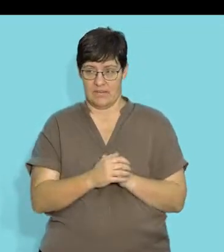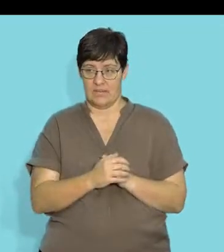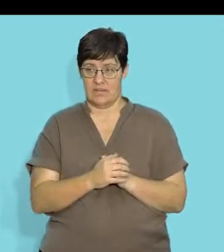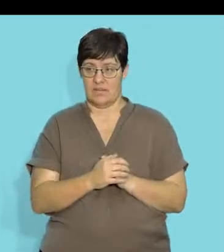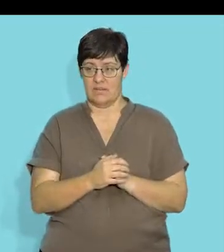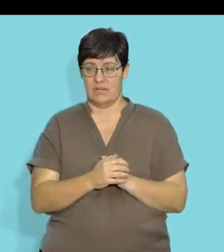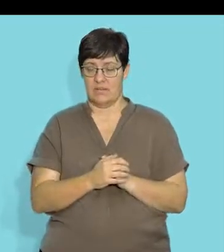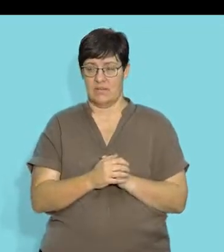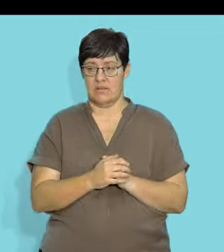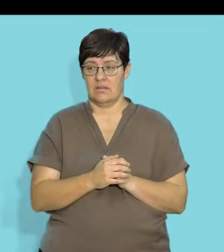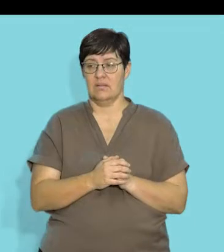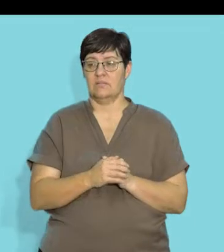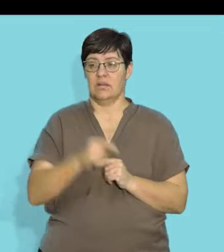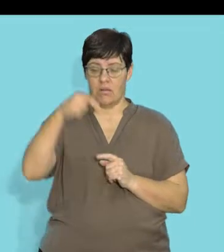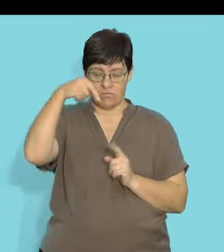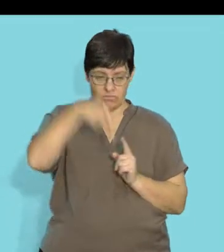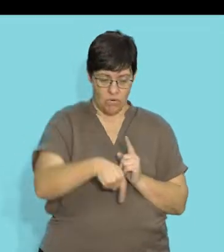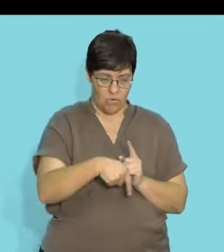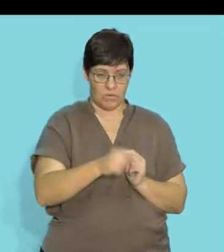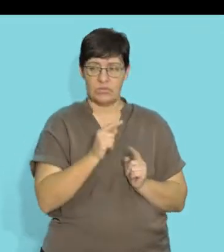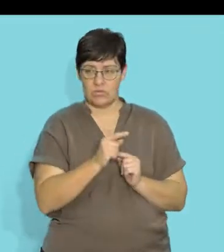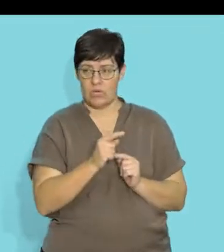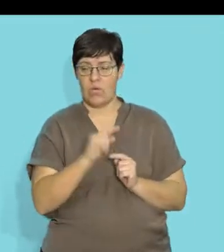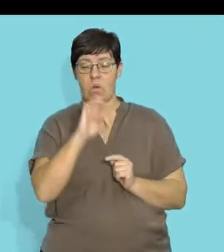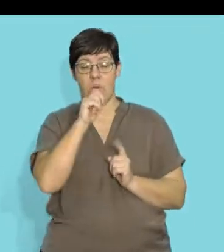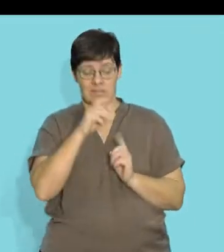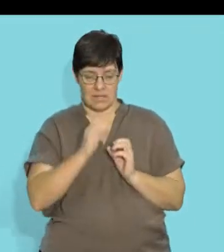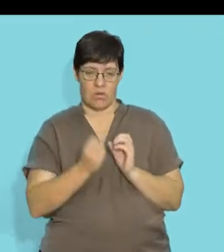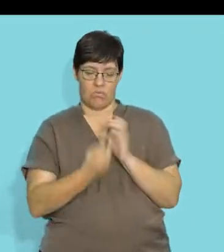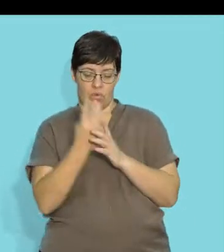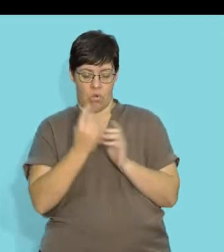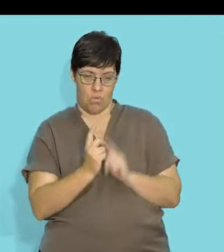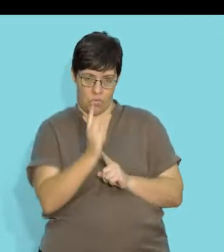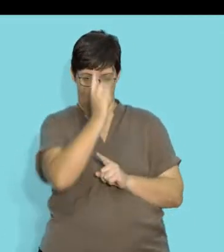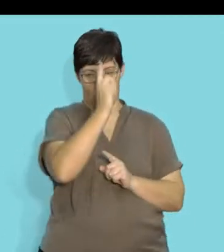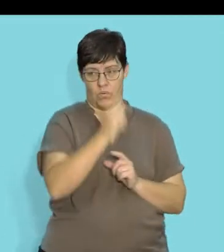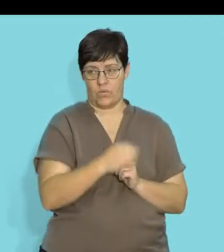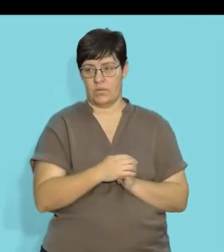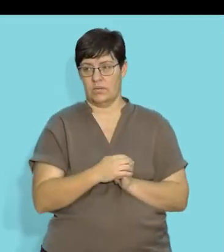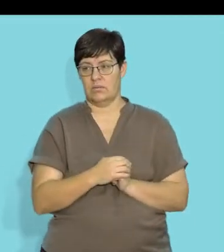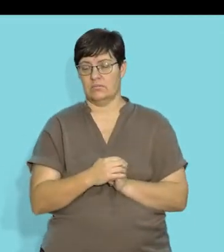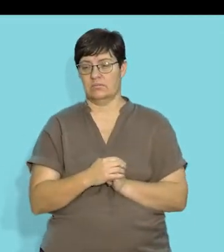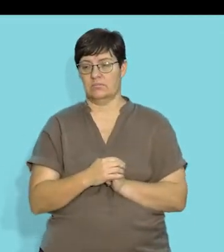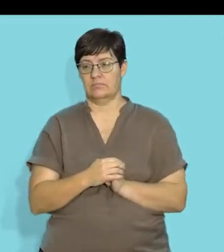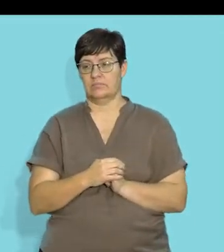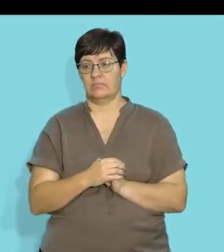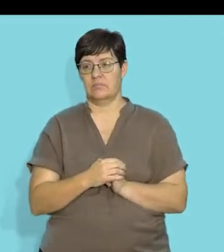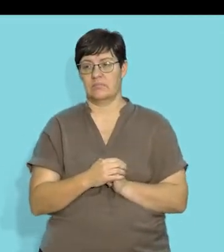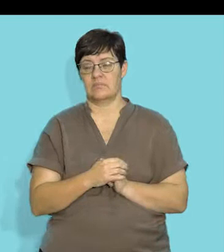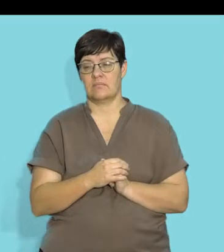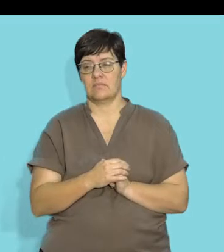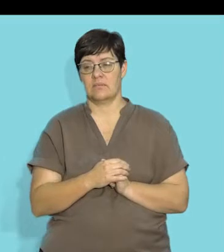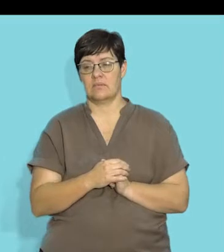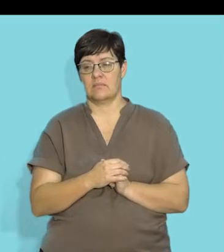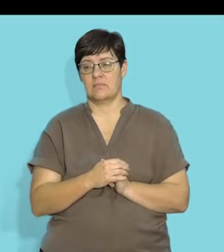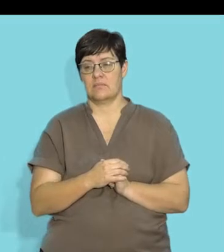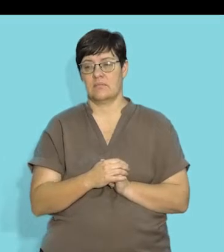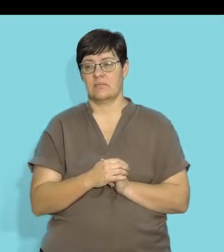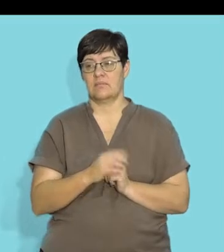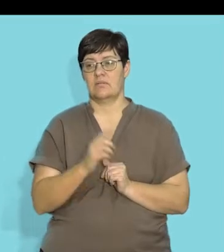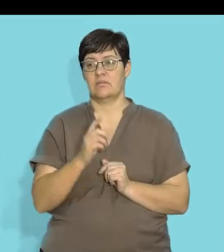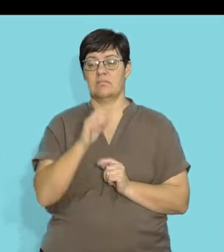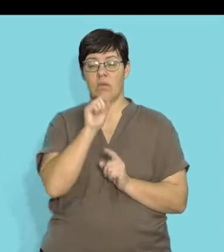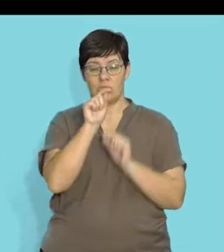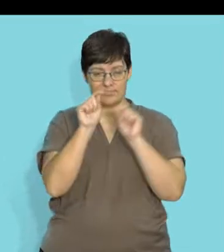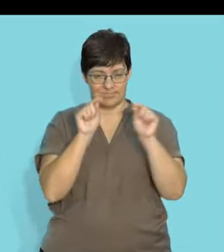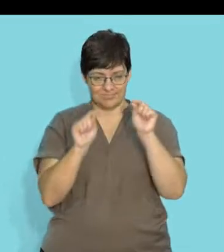tips typically grow this way, and you'll find that at this area you've got the meristematic tissue, and the